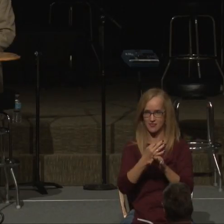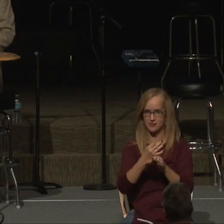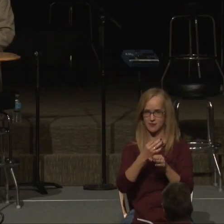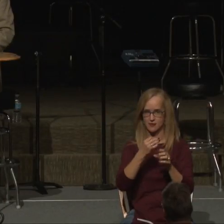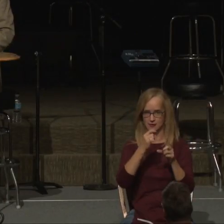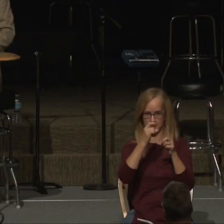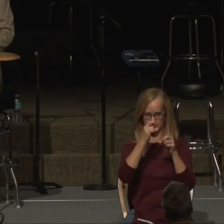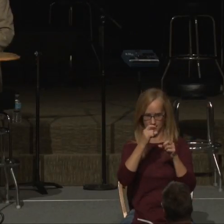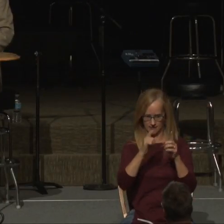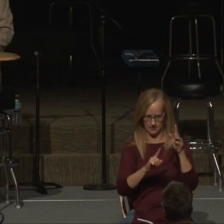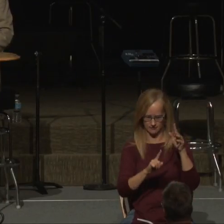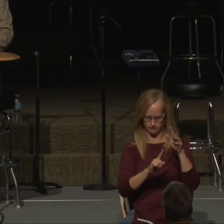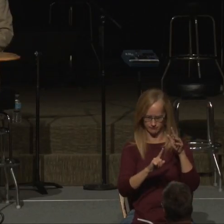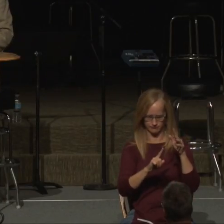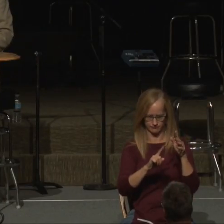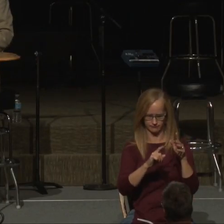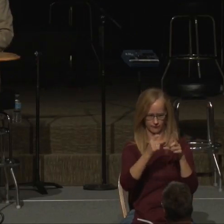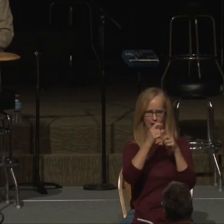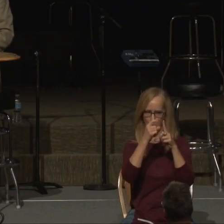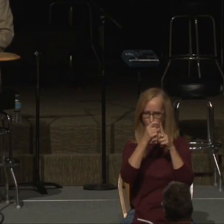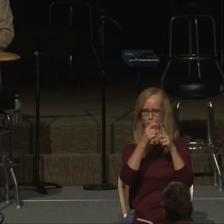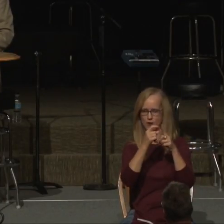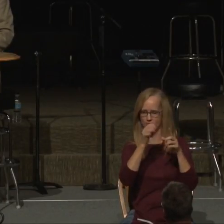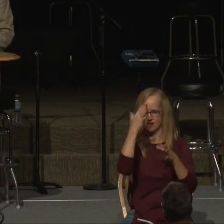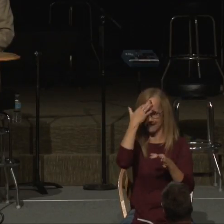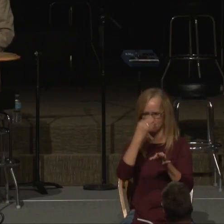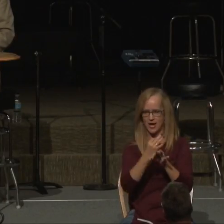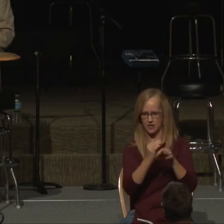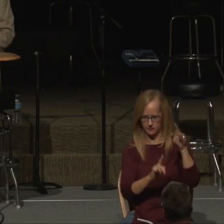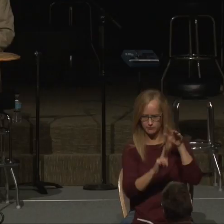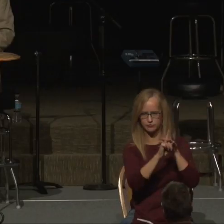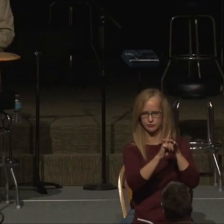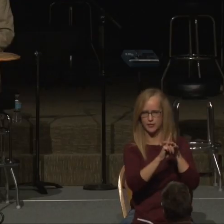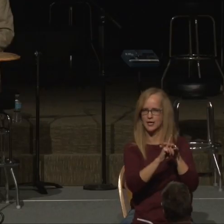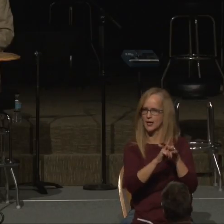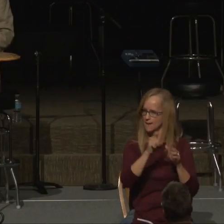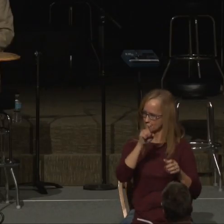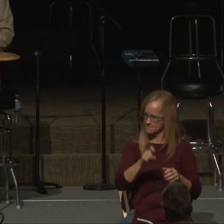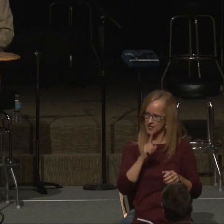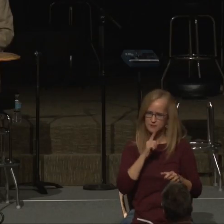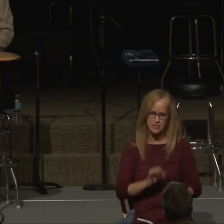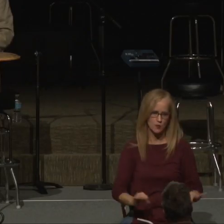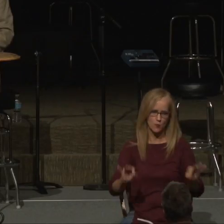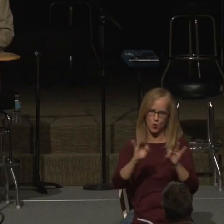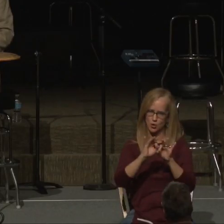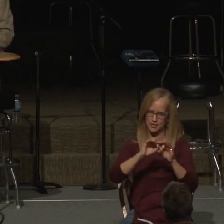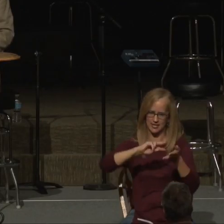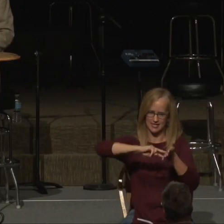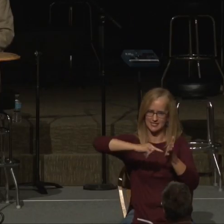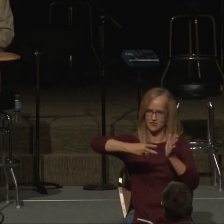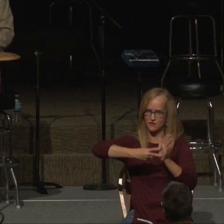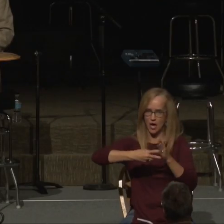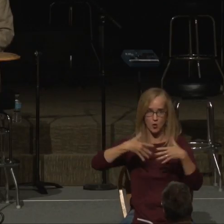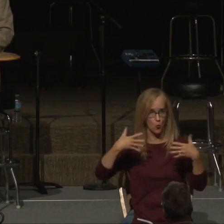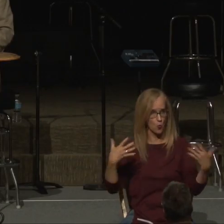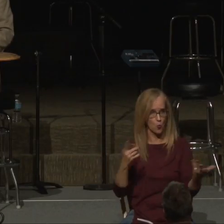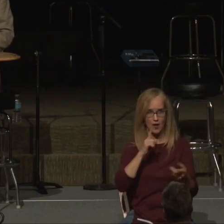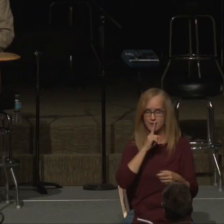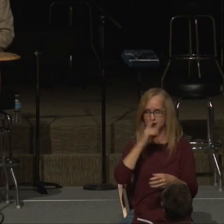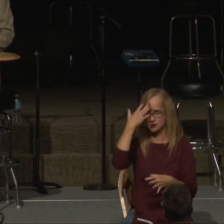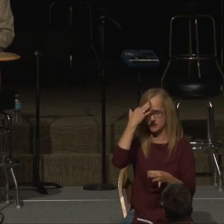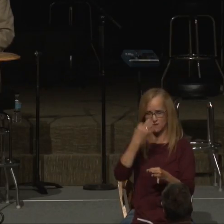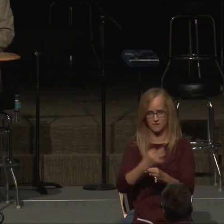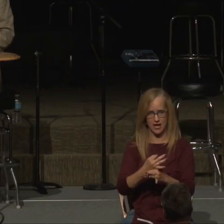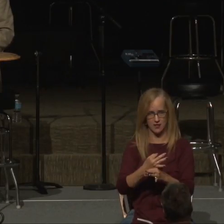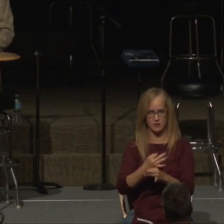referenced. 27 times, that's a lot. Must be important. Let's define it. What is faith? We go right